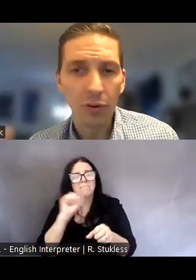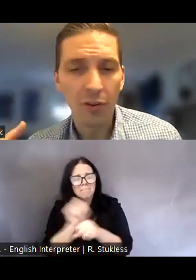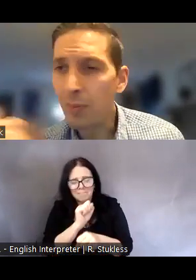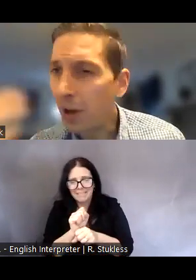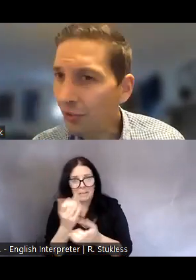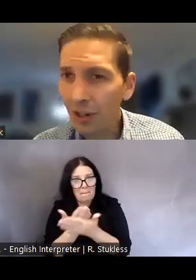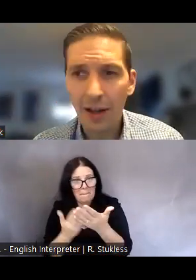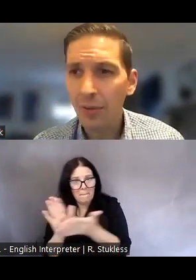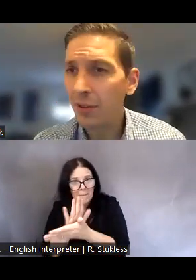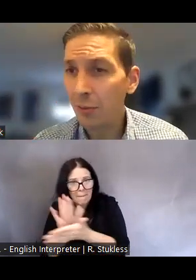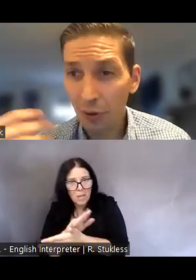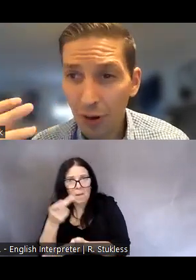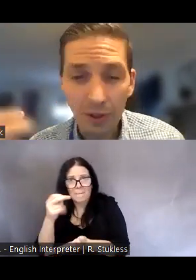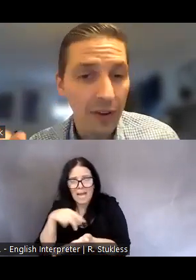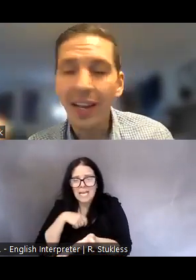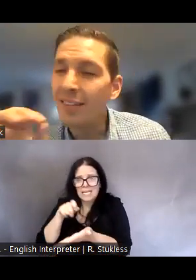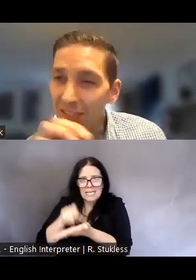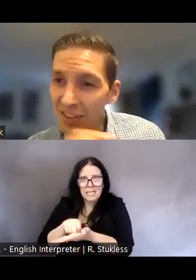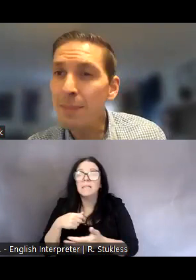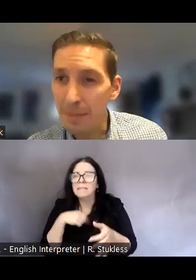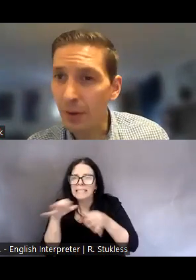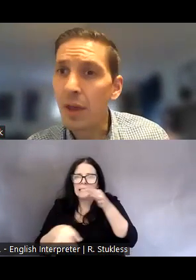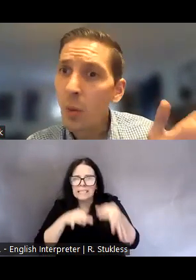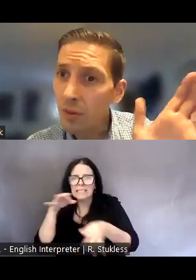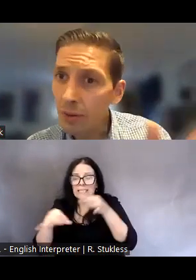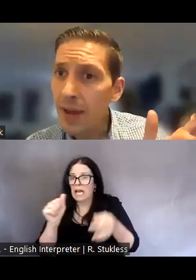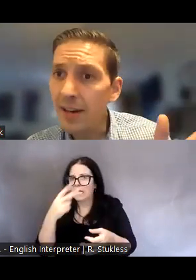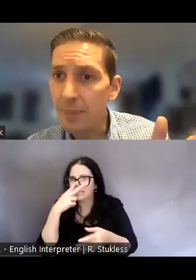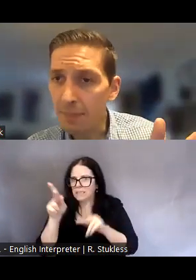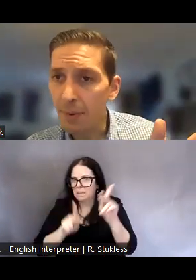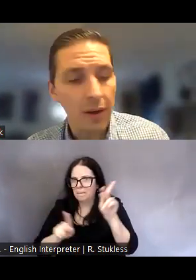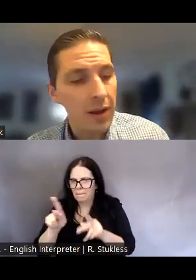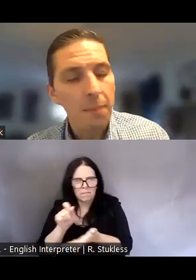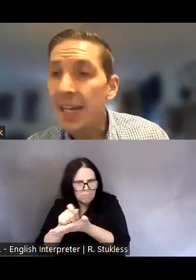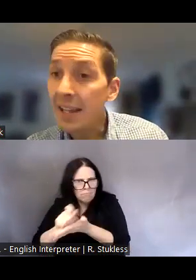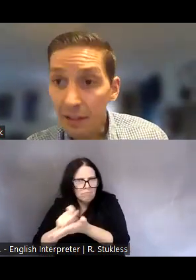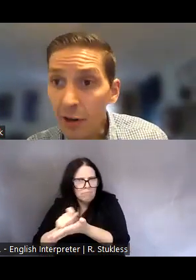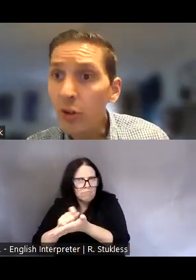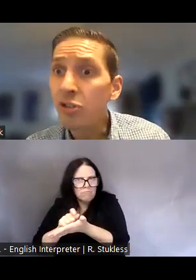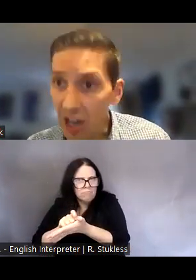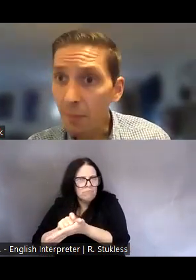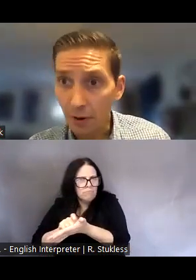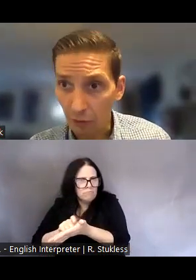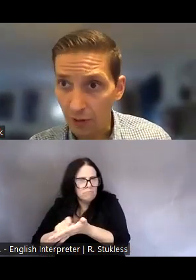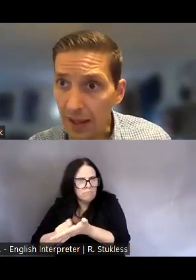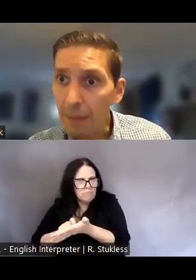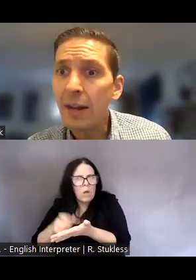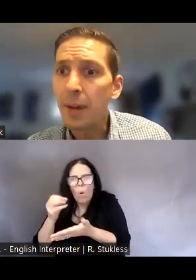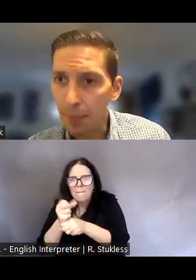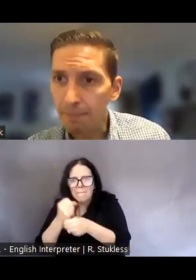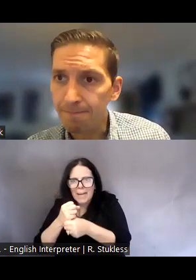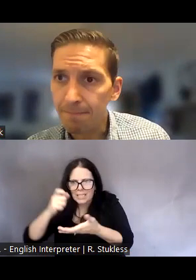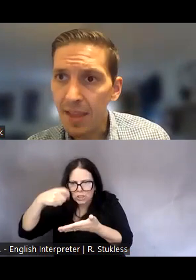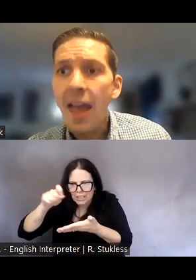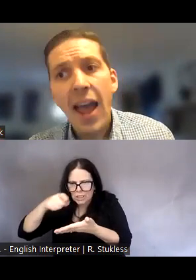illness or symptomology and how things can be disruptive. And I can see people with their pen and paper making literal check marks on that